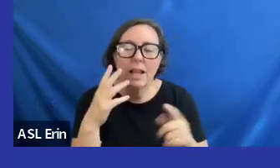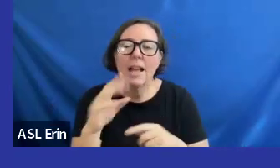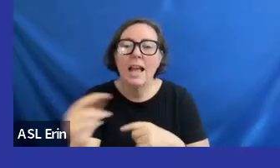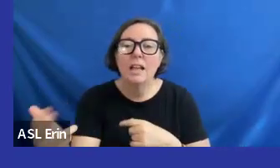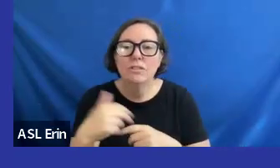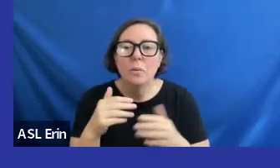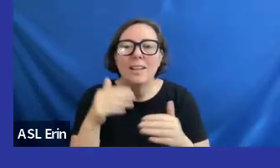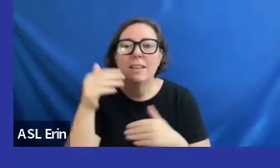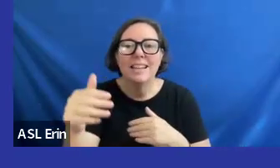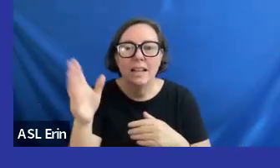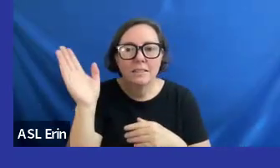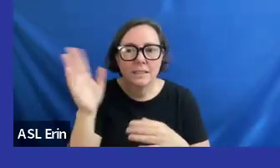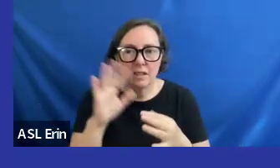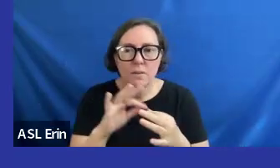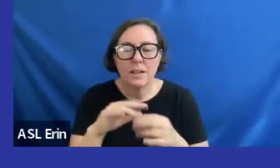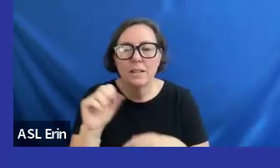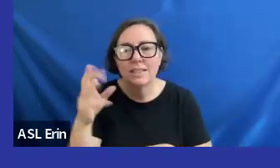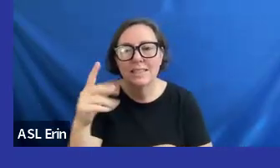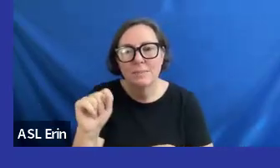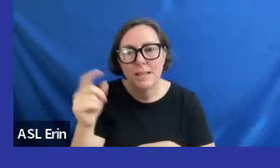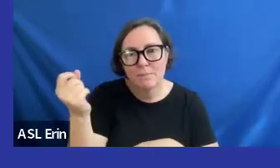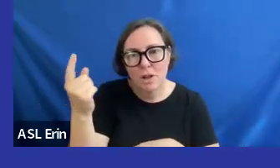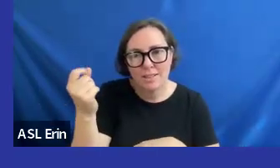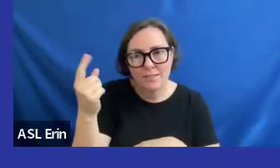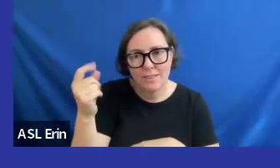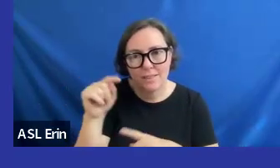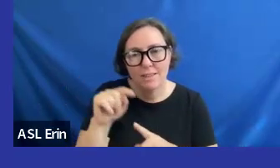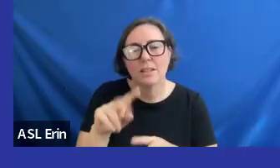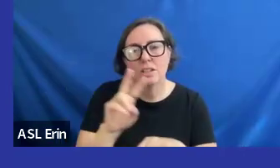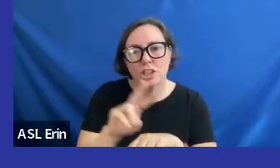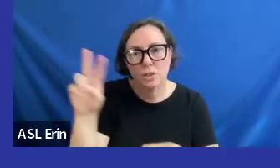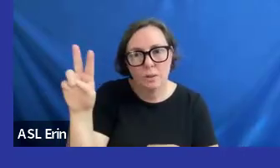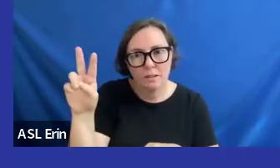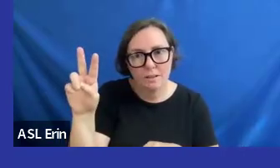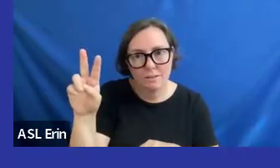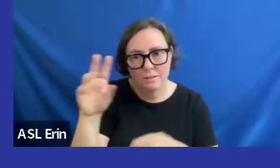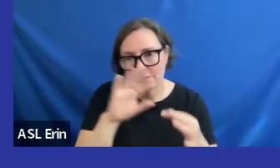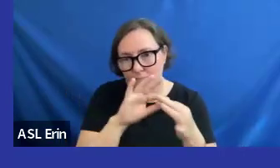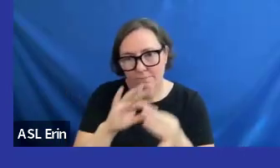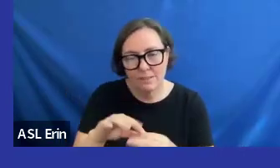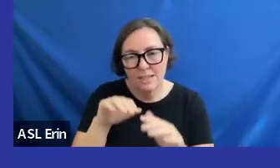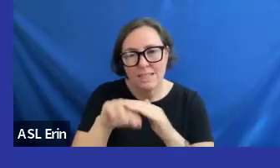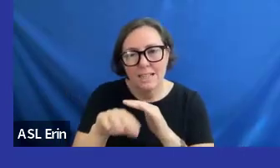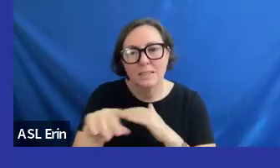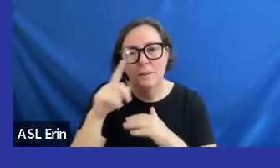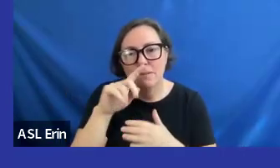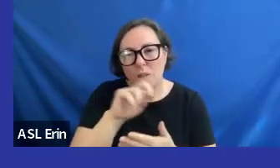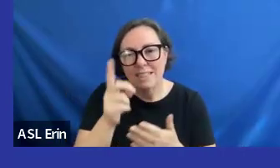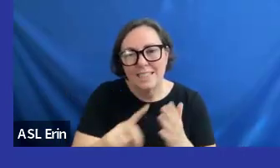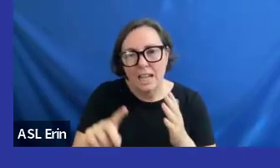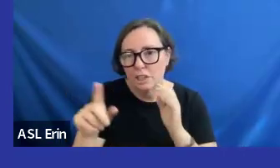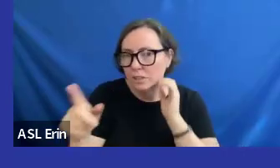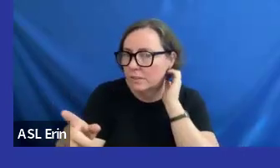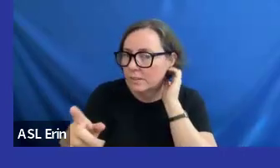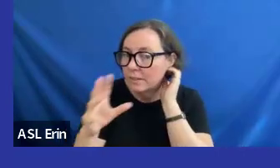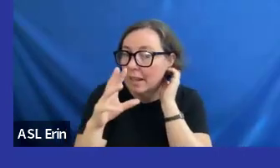our next webinar, which will be September 11th at 2 p.m. on accessibility for designers.